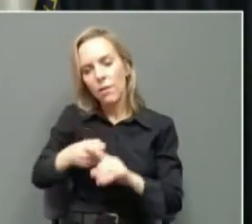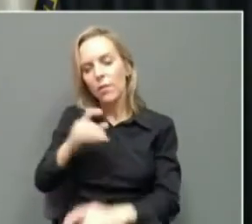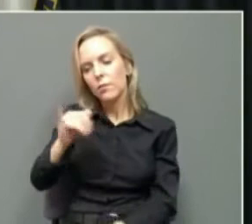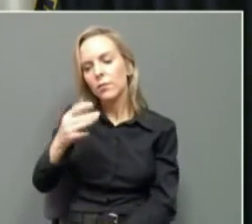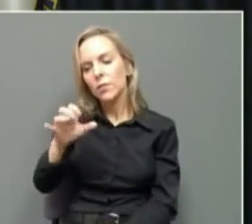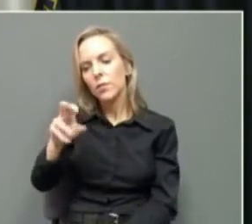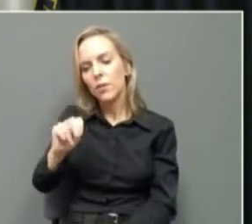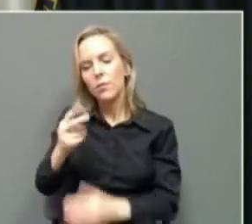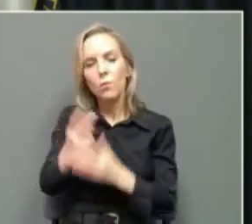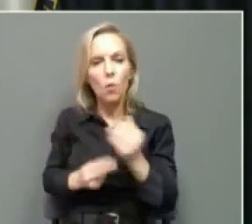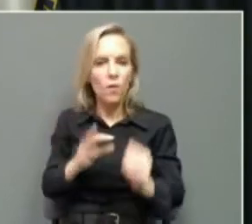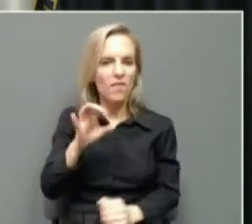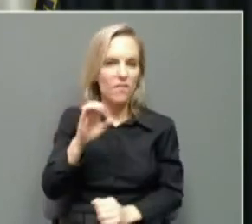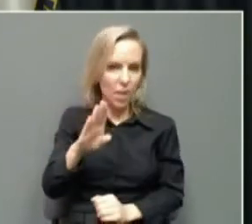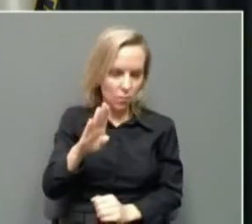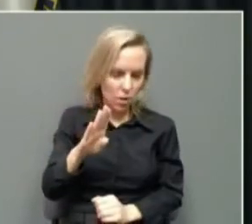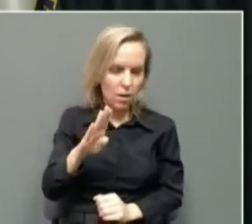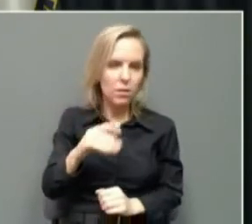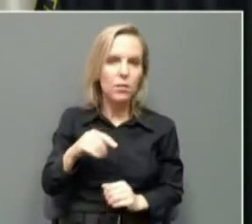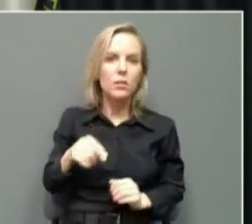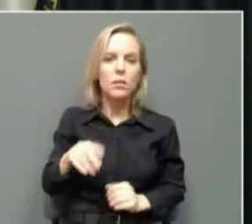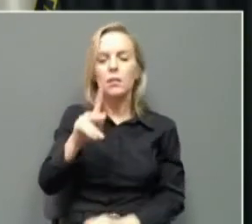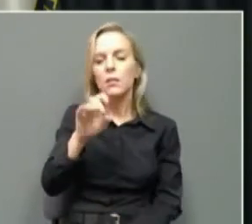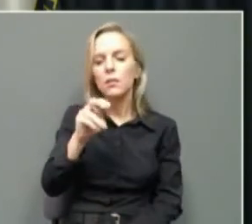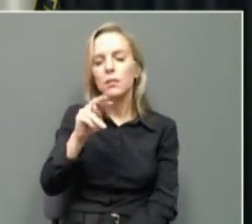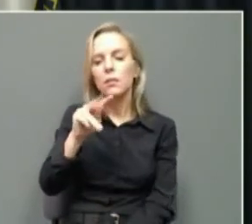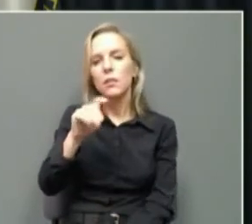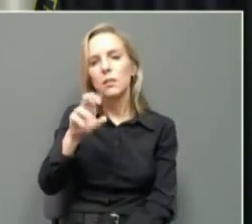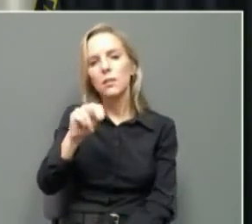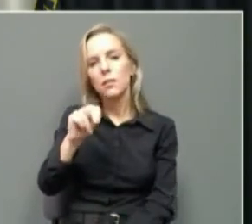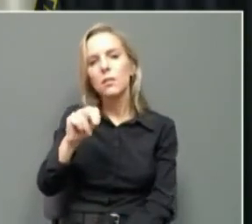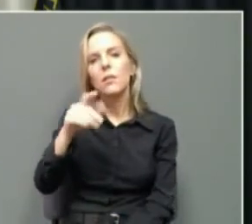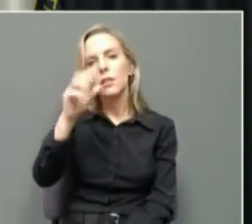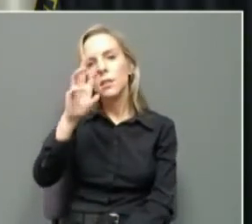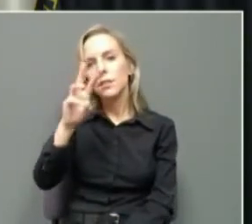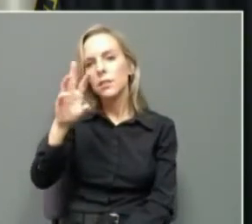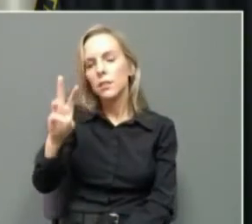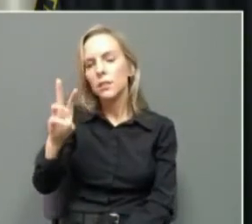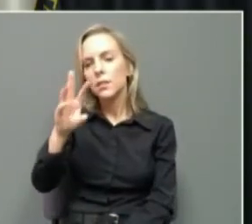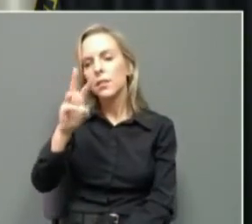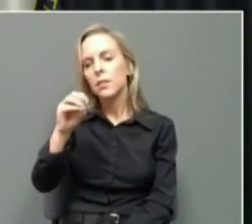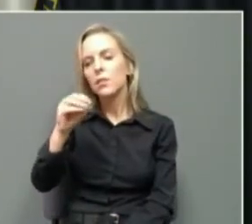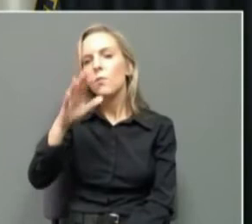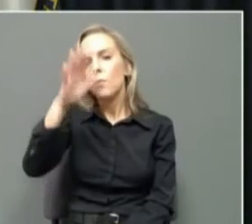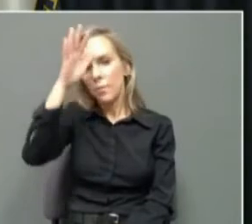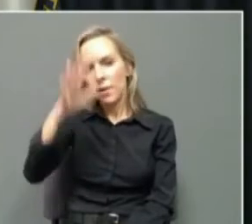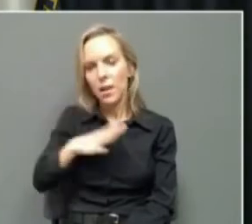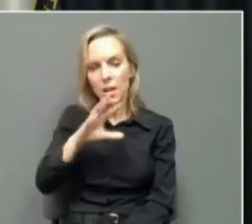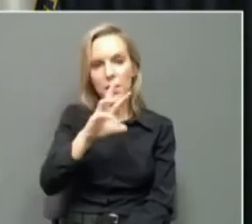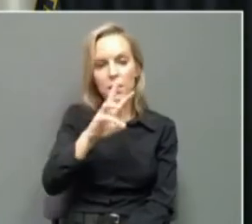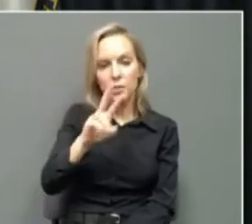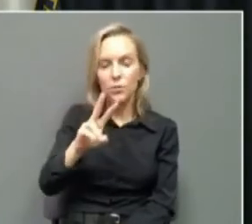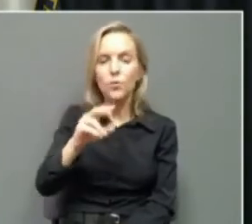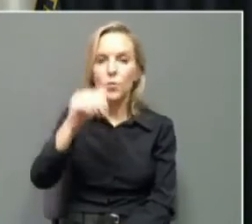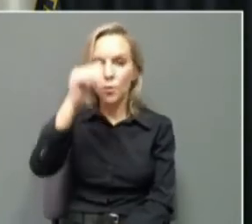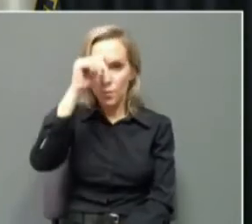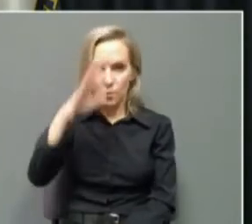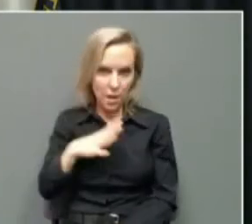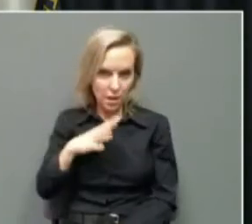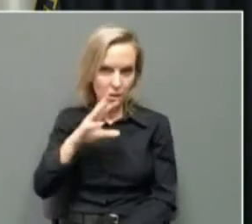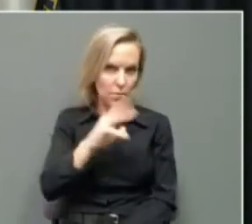February. Kenton County, a 60-year-old man, February. 62-year-old man,